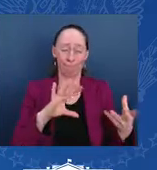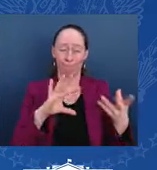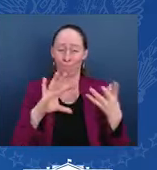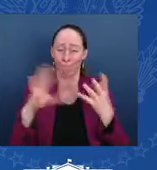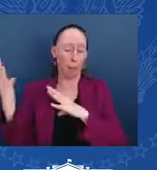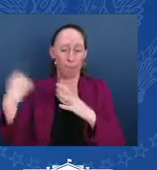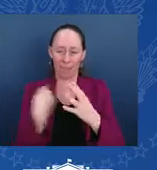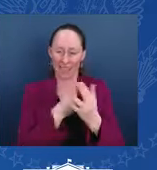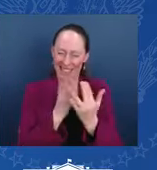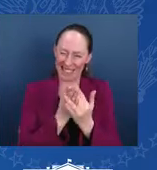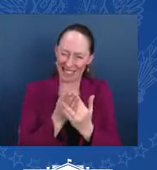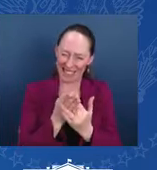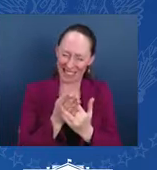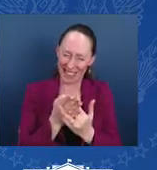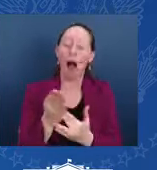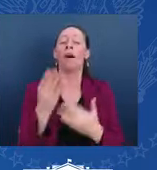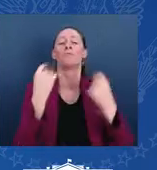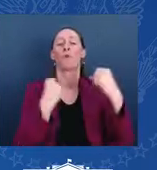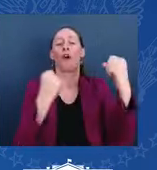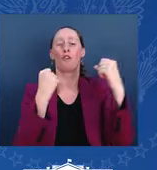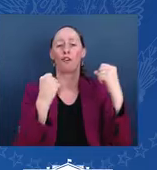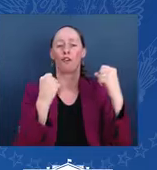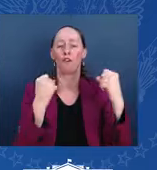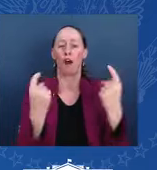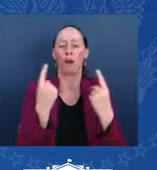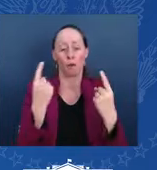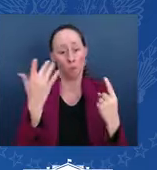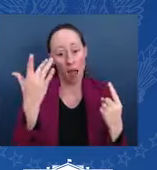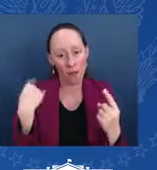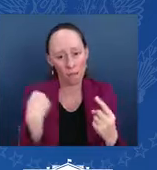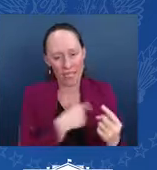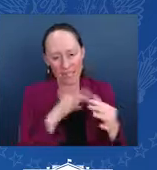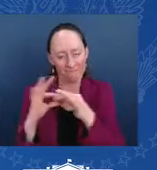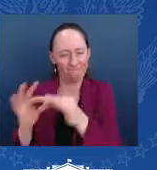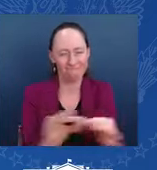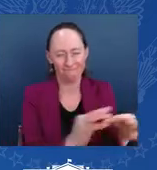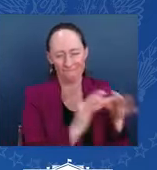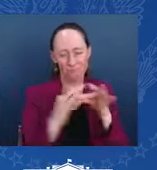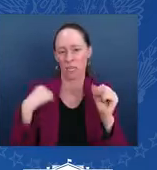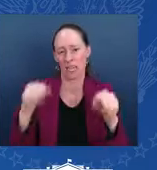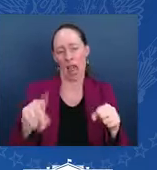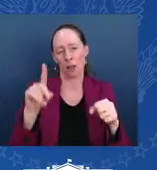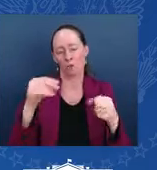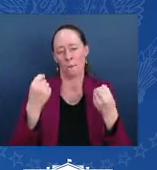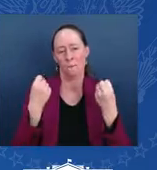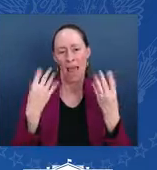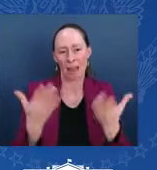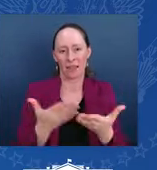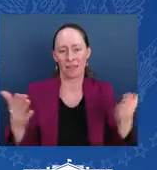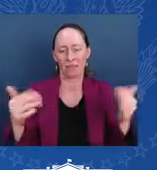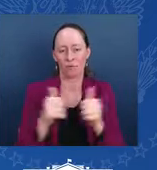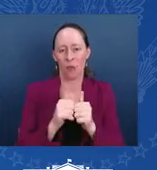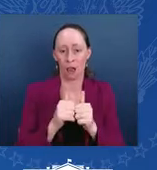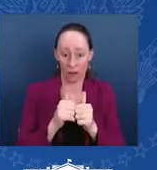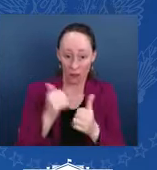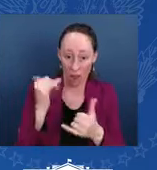act together, there's nothing beyond our capacity. The rest of the world is looking to us. We have the strongest economy in the